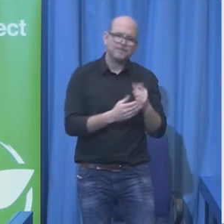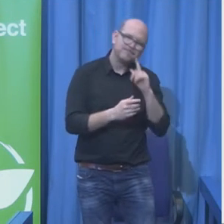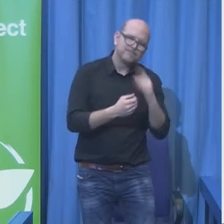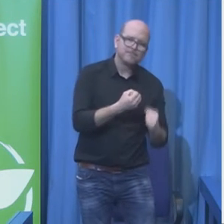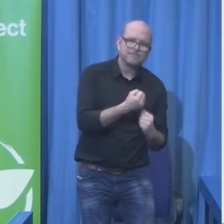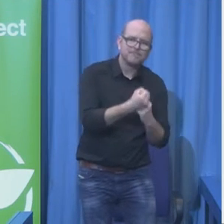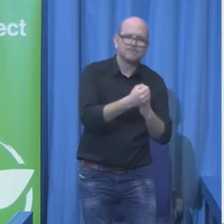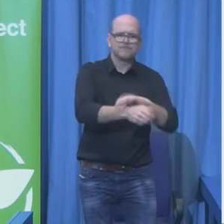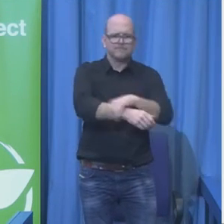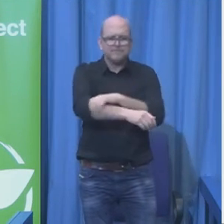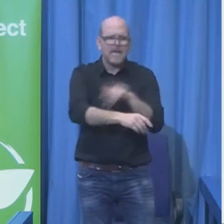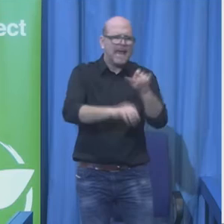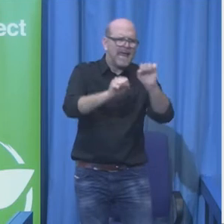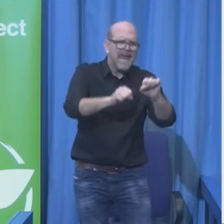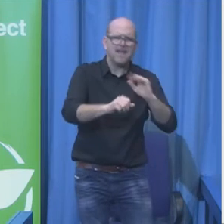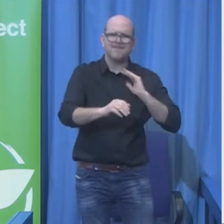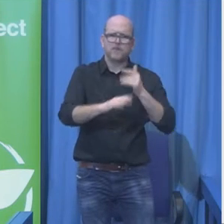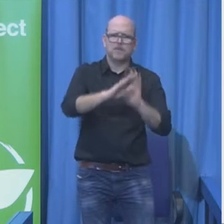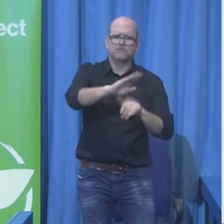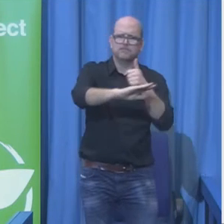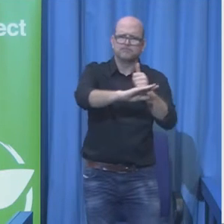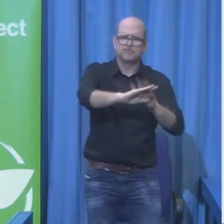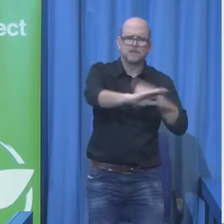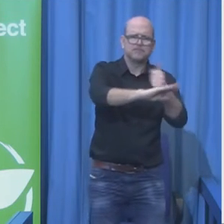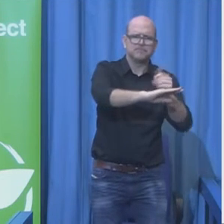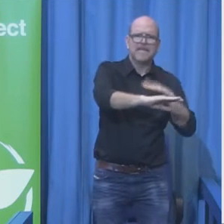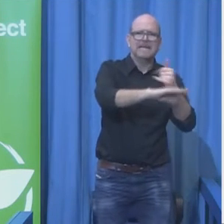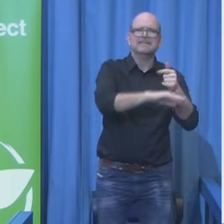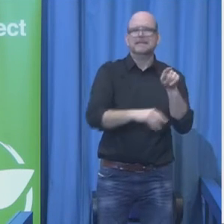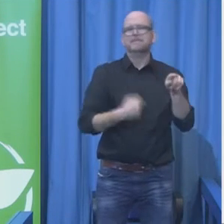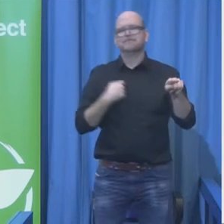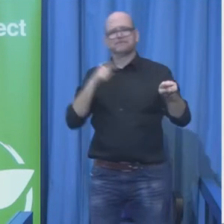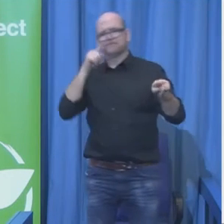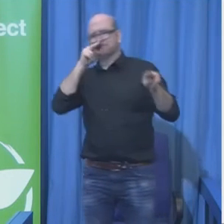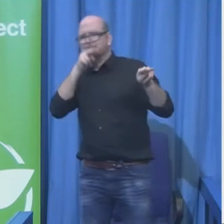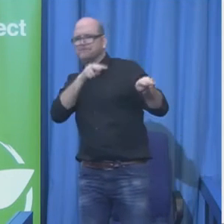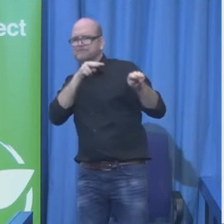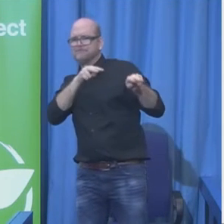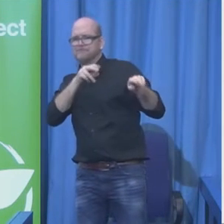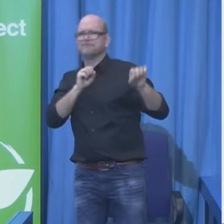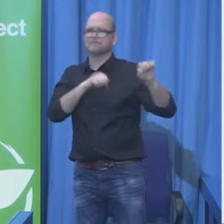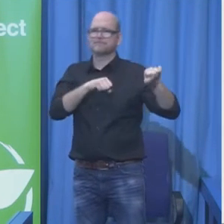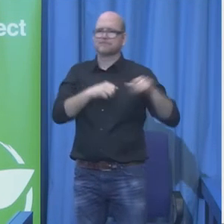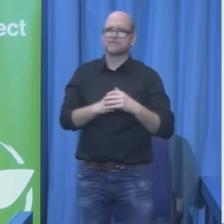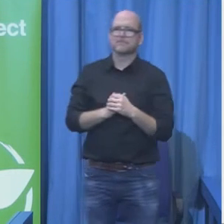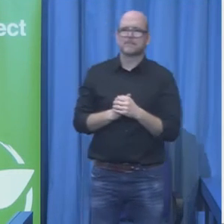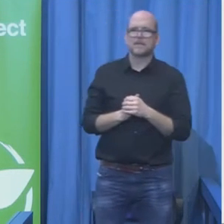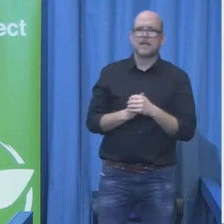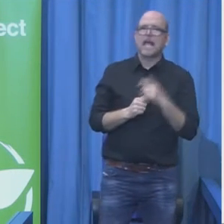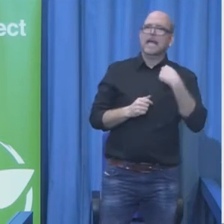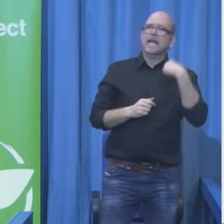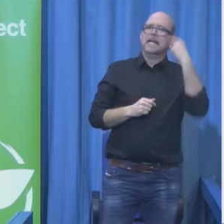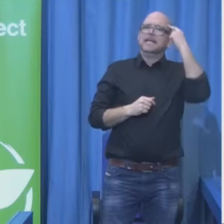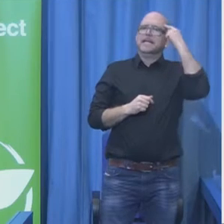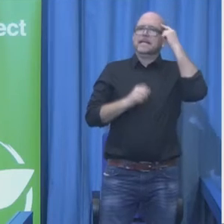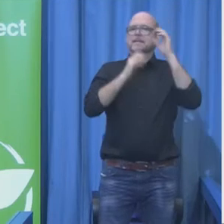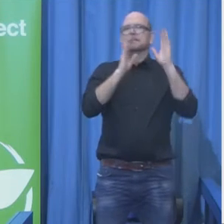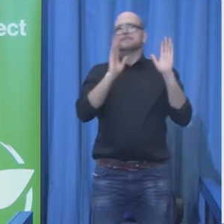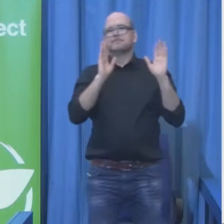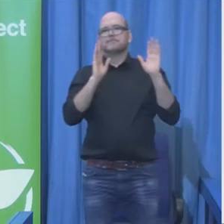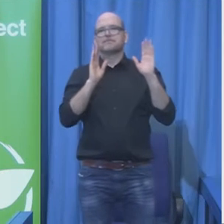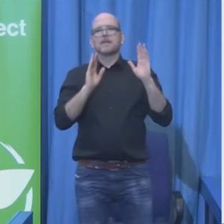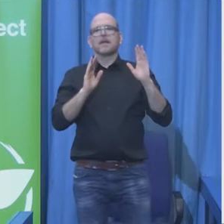our high birth rate down. I mean, the more women in the workforce, the more the birth rate will come down, and that's something